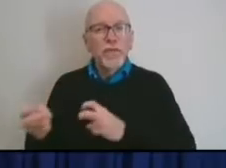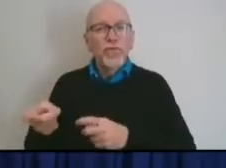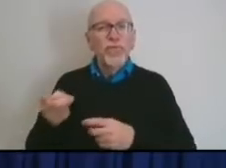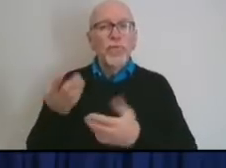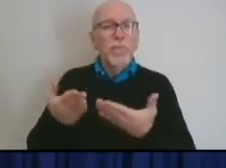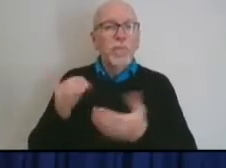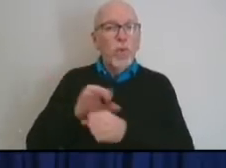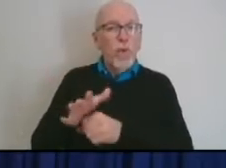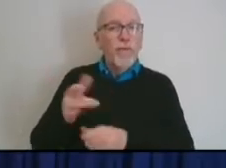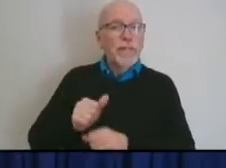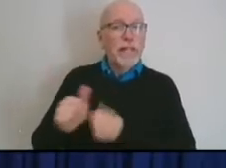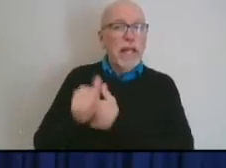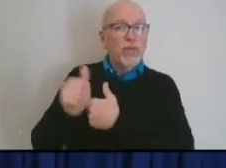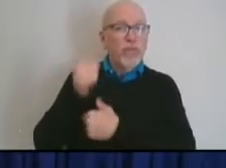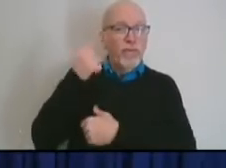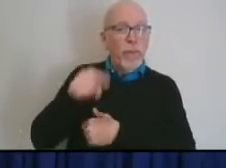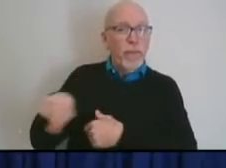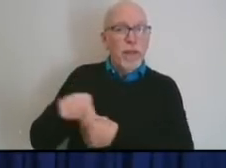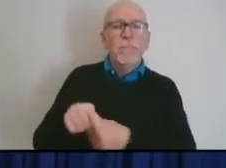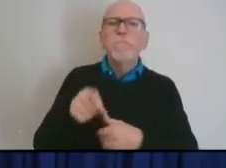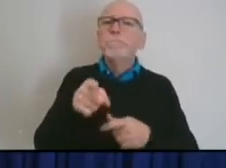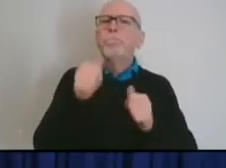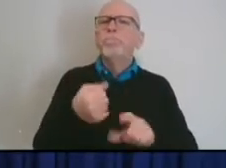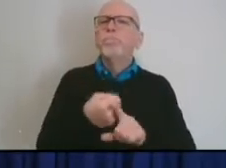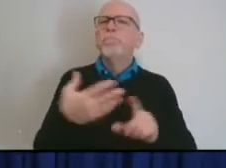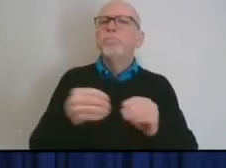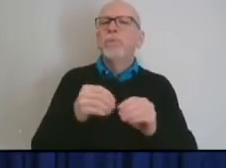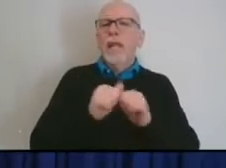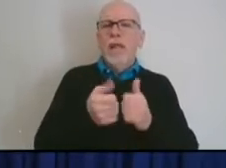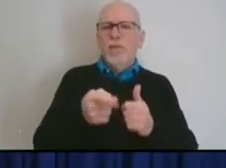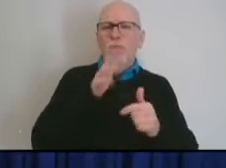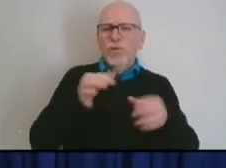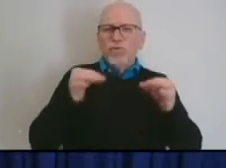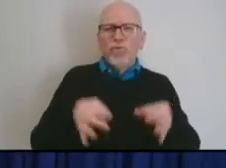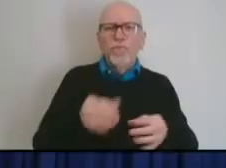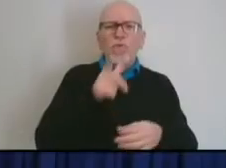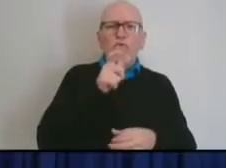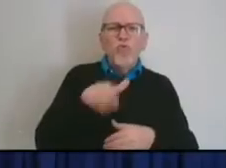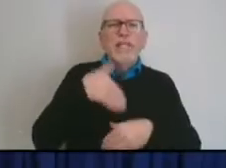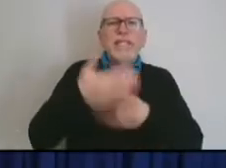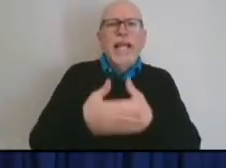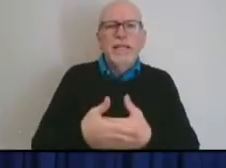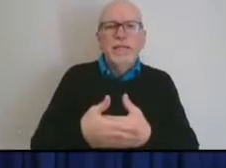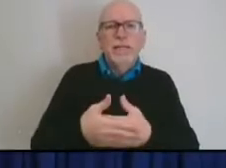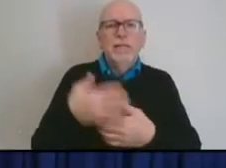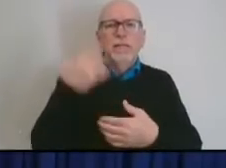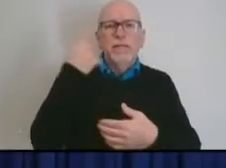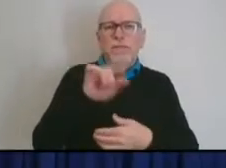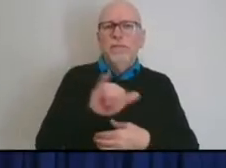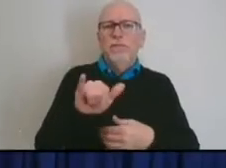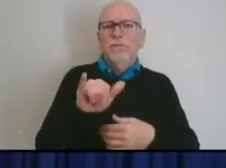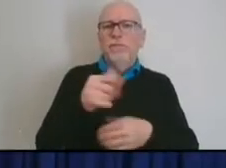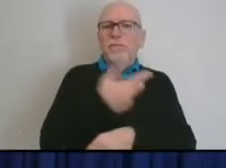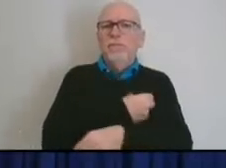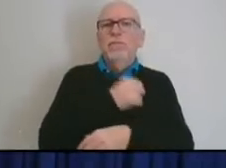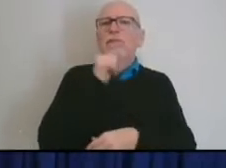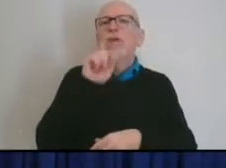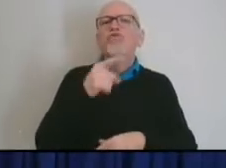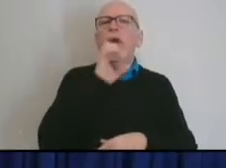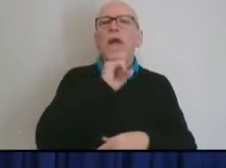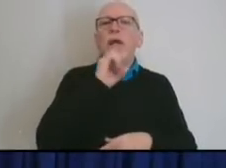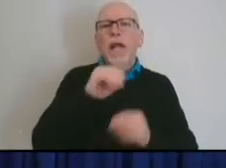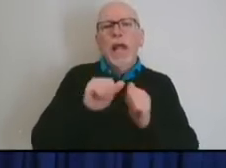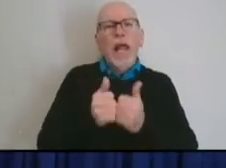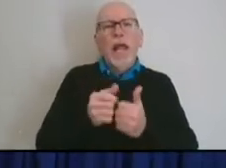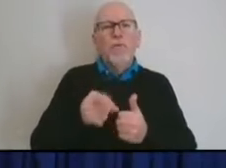dangerous for them. Could you provide a bit more detail about how you will determine who is next for those vaccines beyond the age groups? And how do